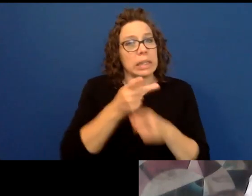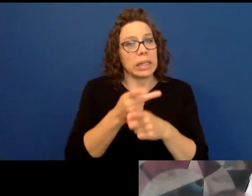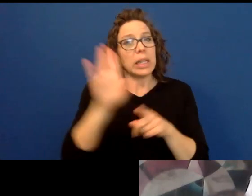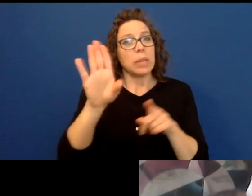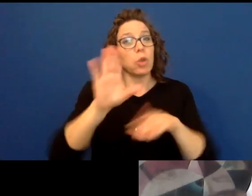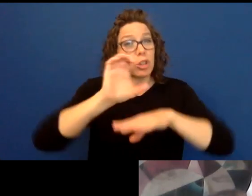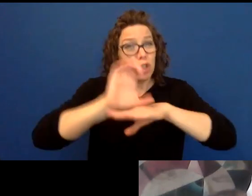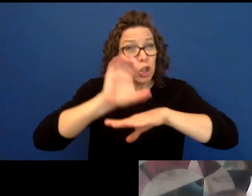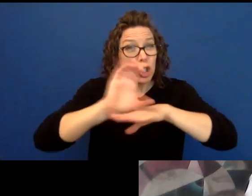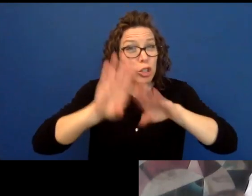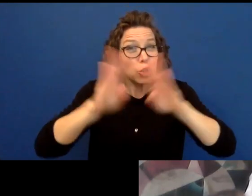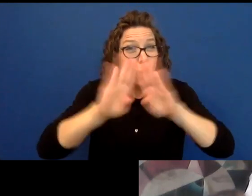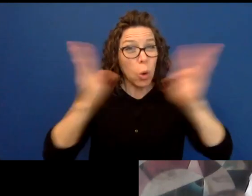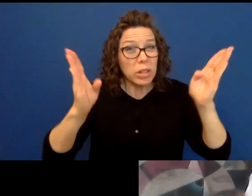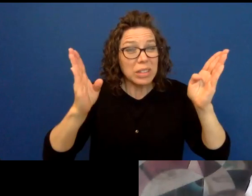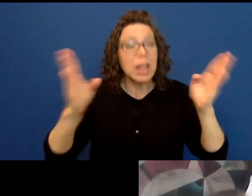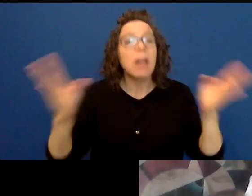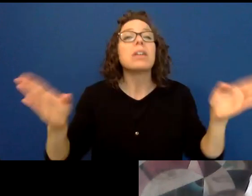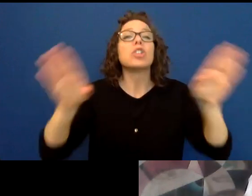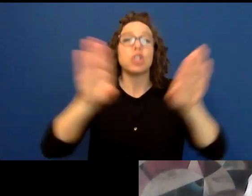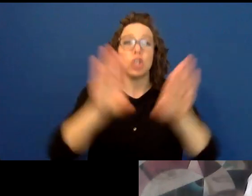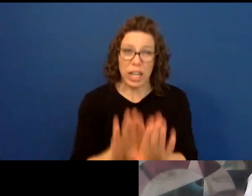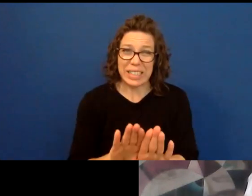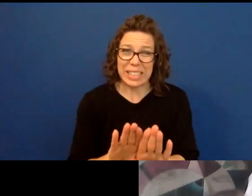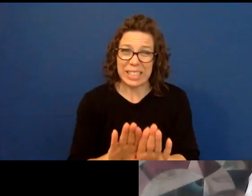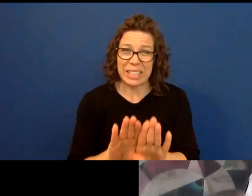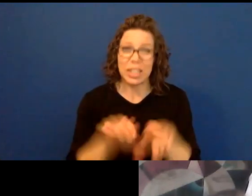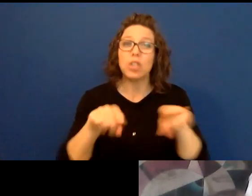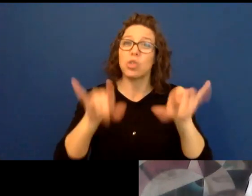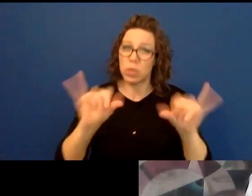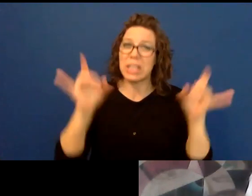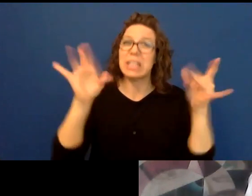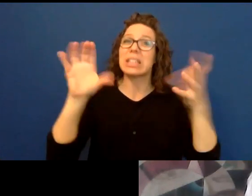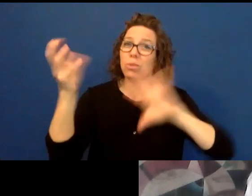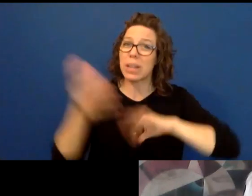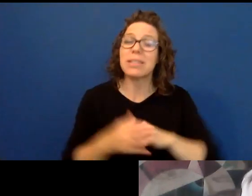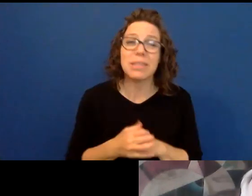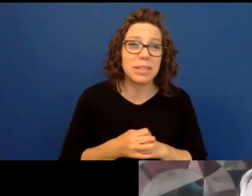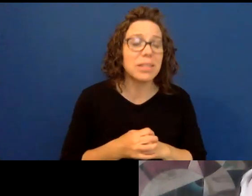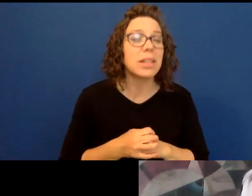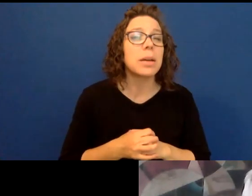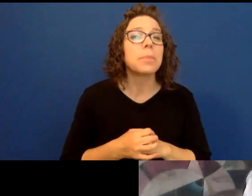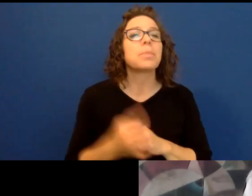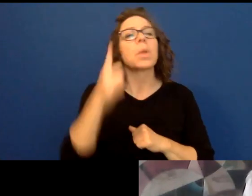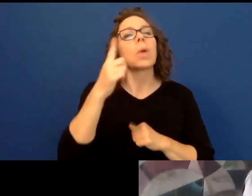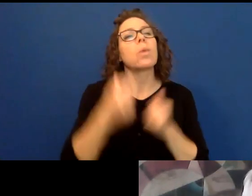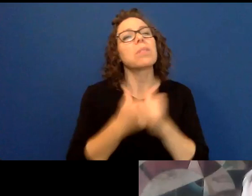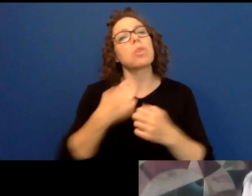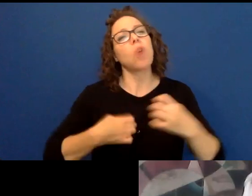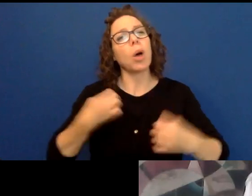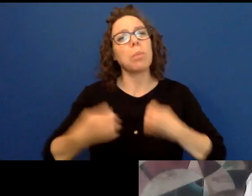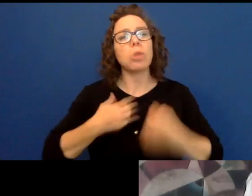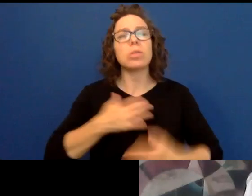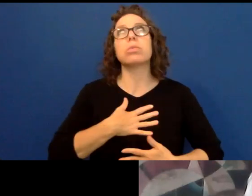the doors to their houses of worship, shut during this health crisis. One of the most emotionally